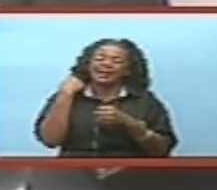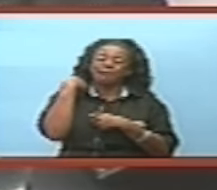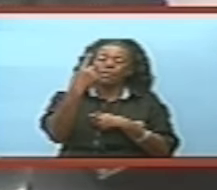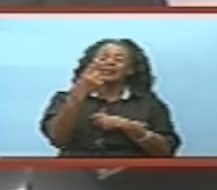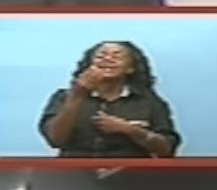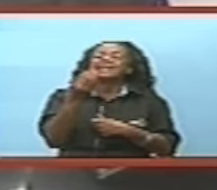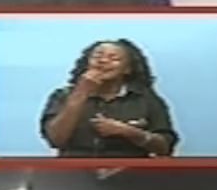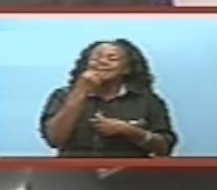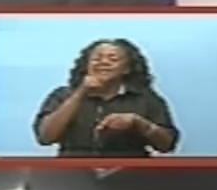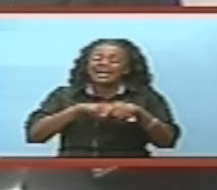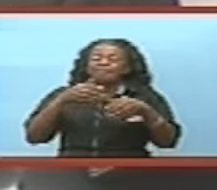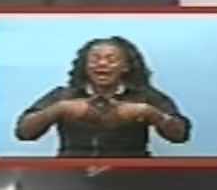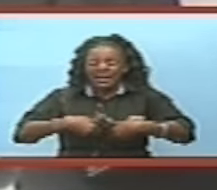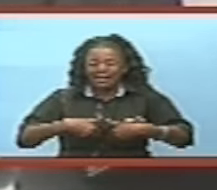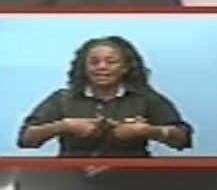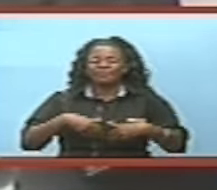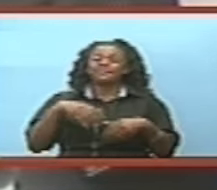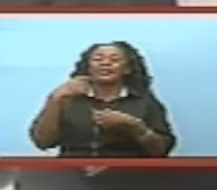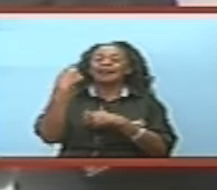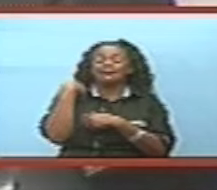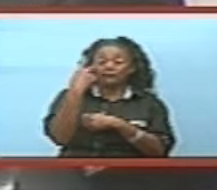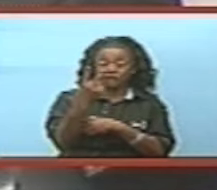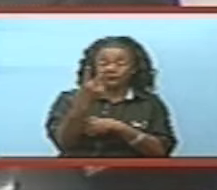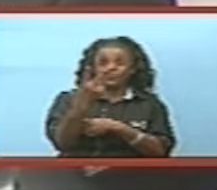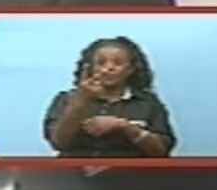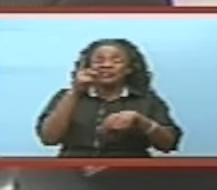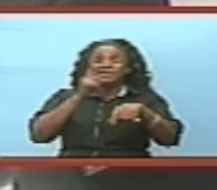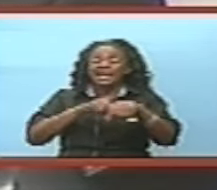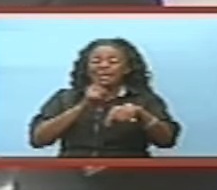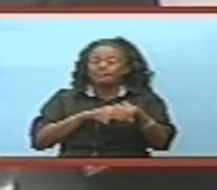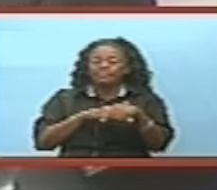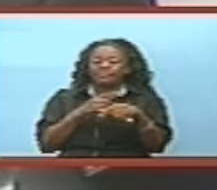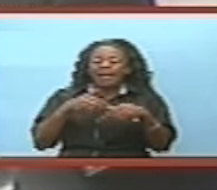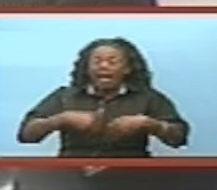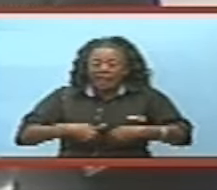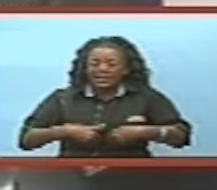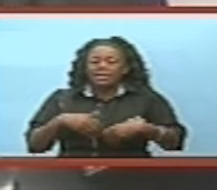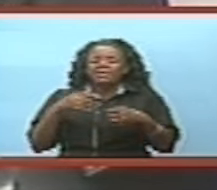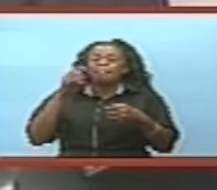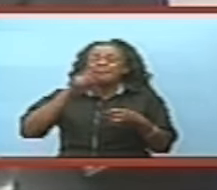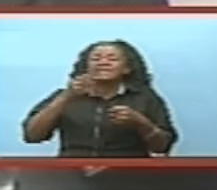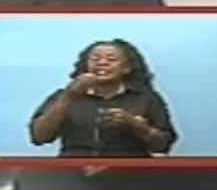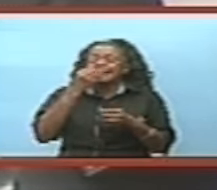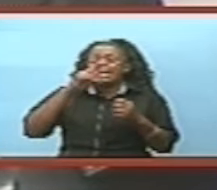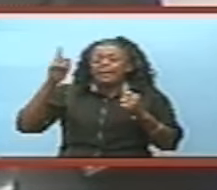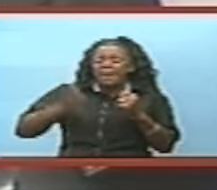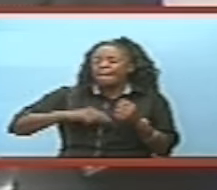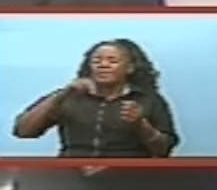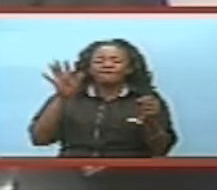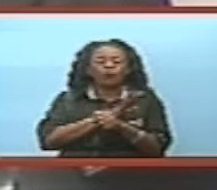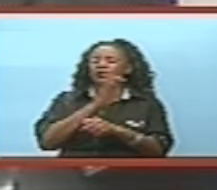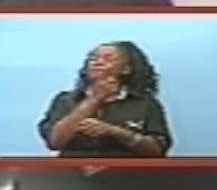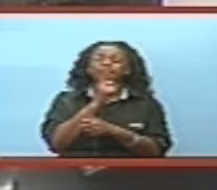pangs of hunger. Number two, when you feel the pangs of hunger, don't fill your belly with food. You eat every githeri and then there is no